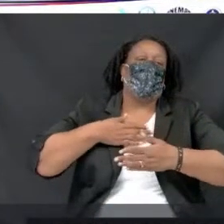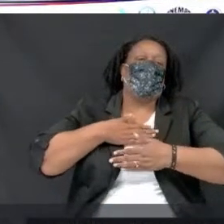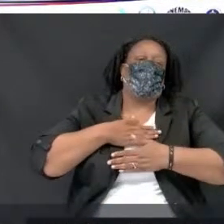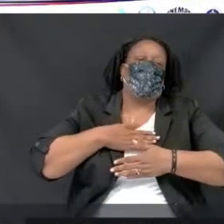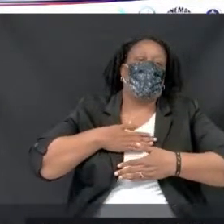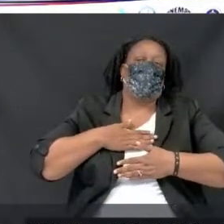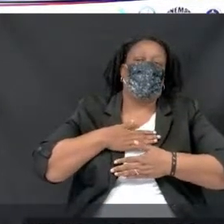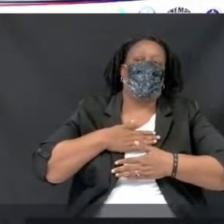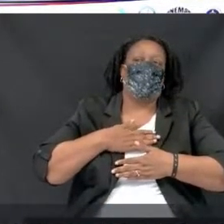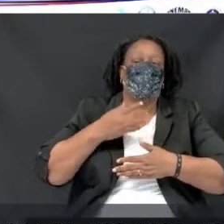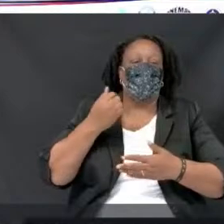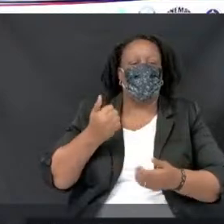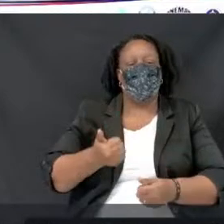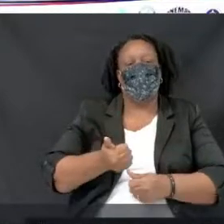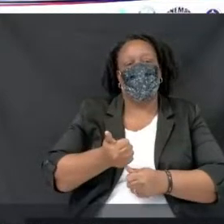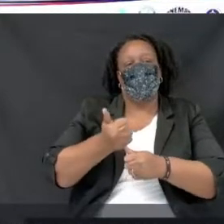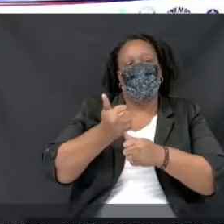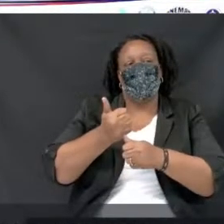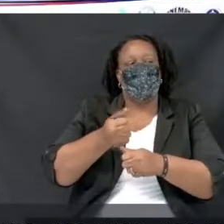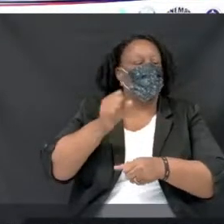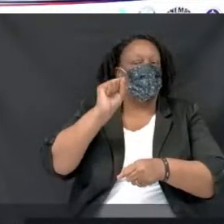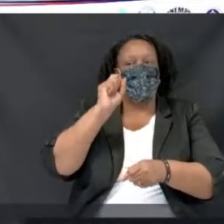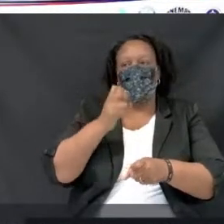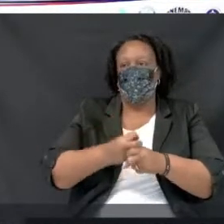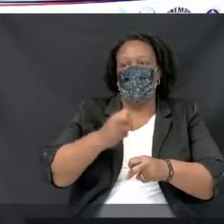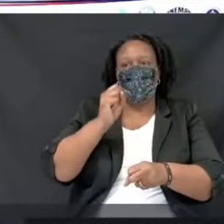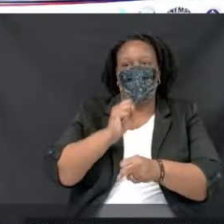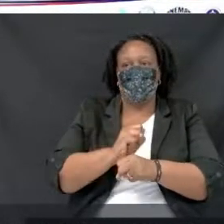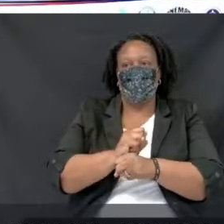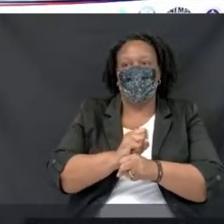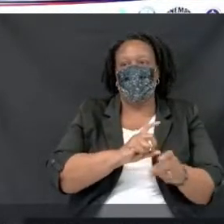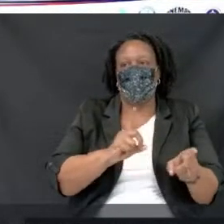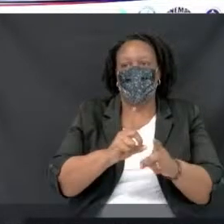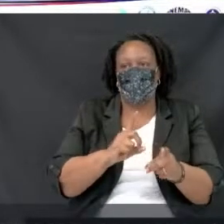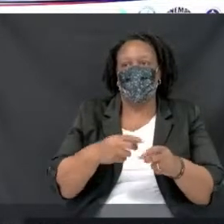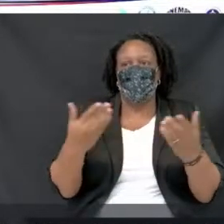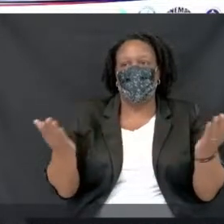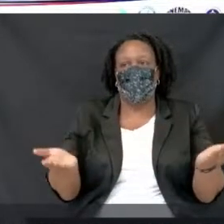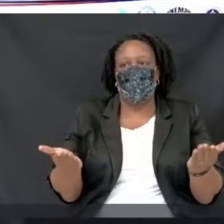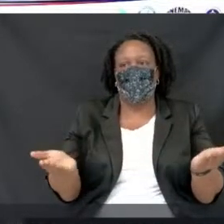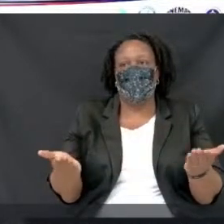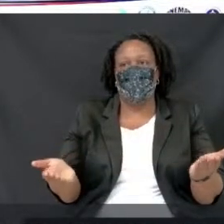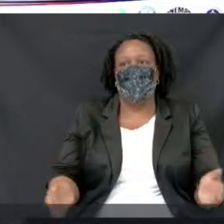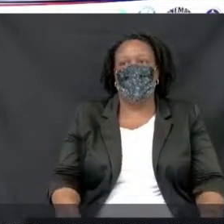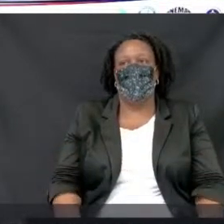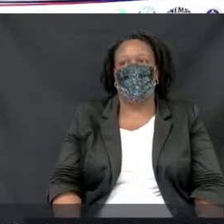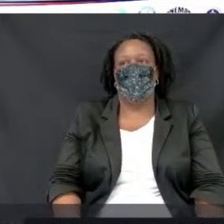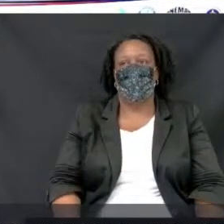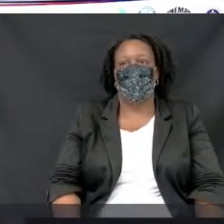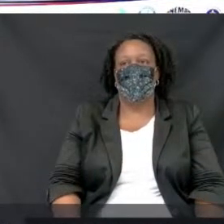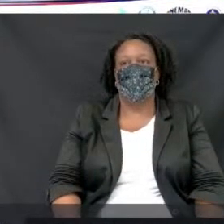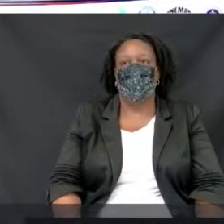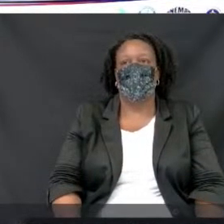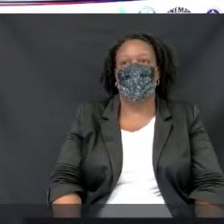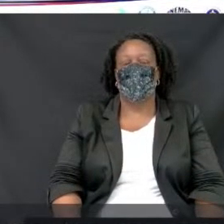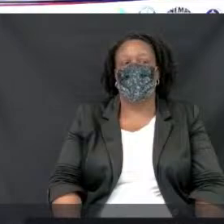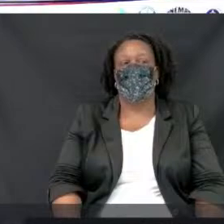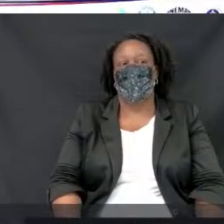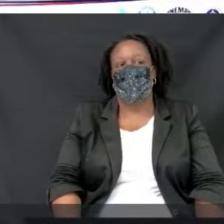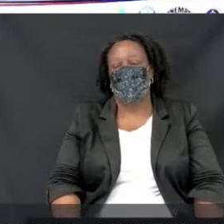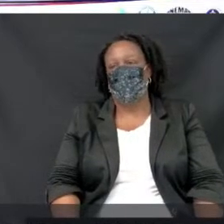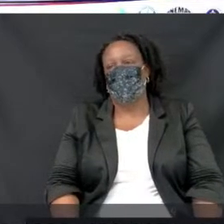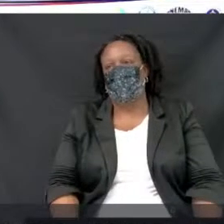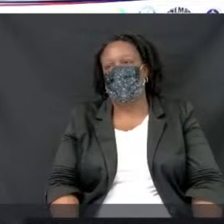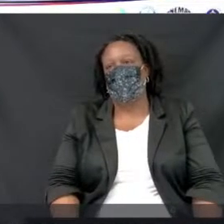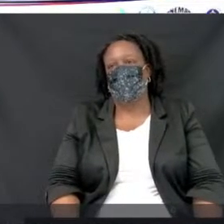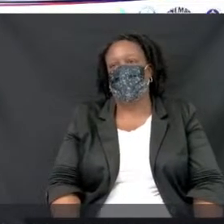for her support and the work that she has been doing here at the NEOC. She is the co-chair of the